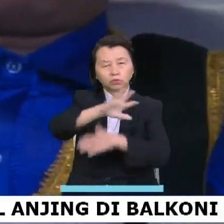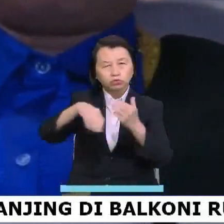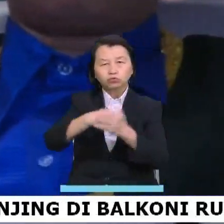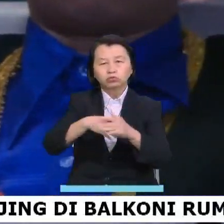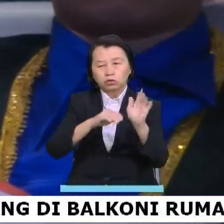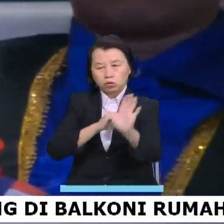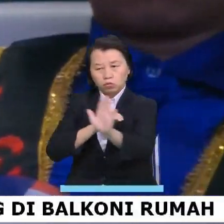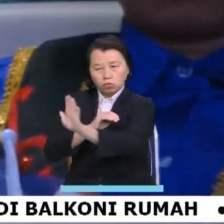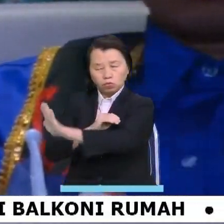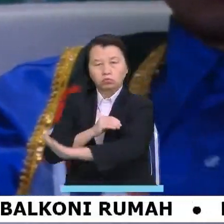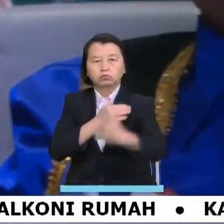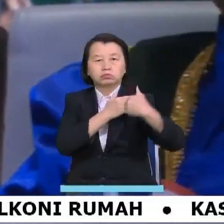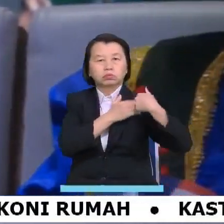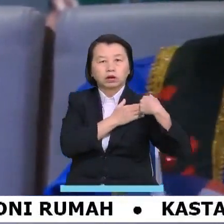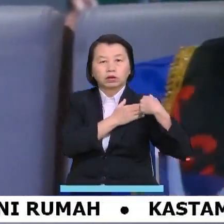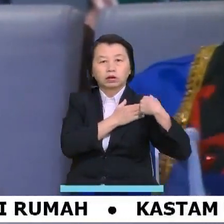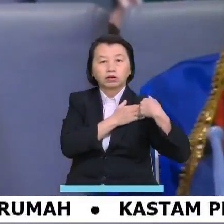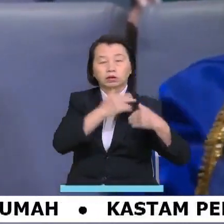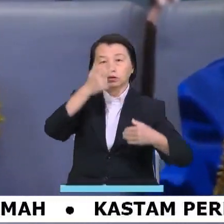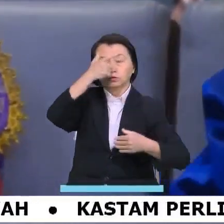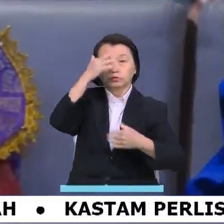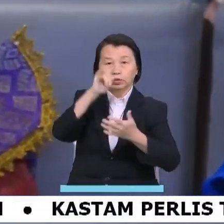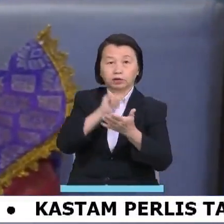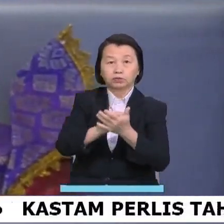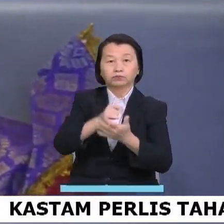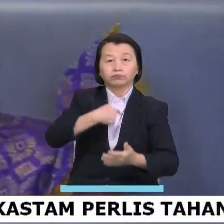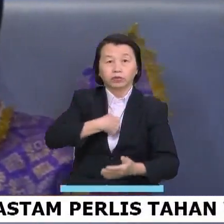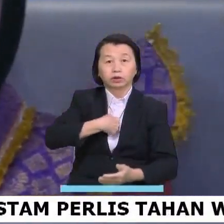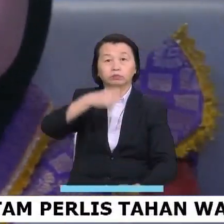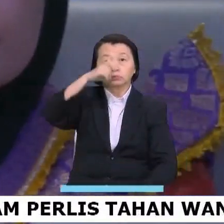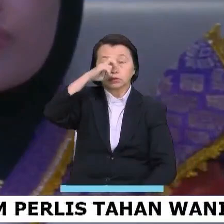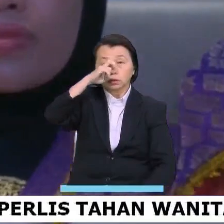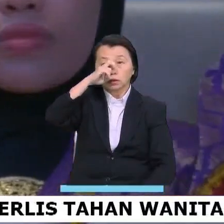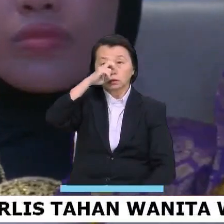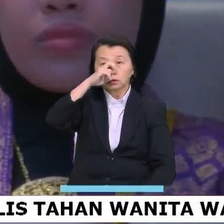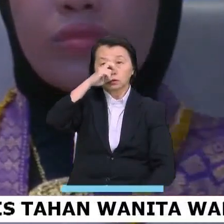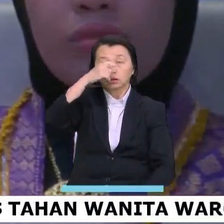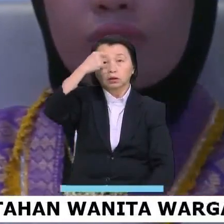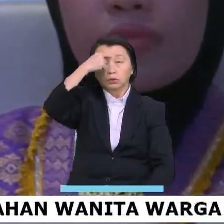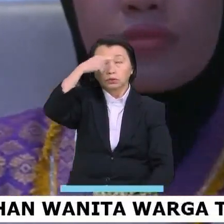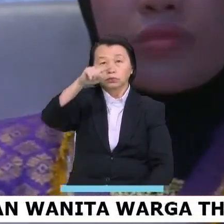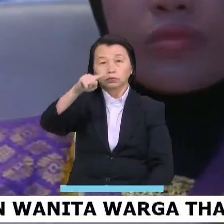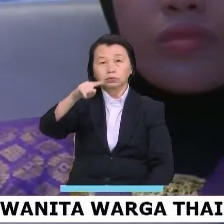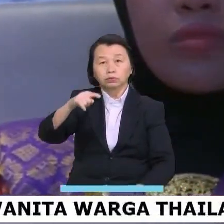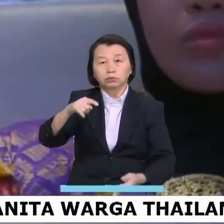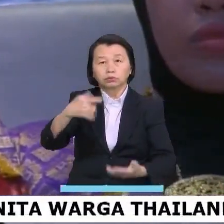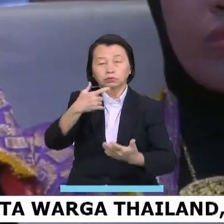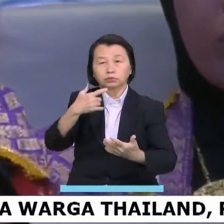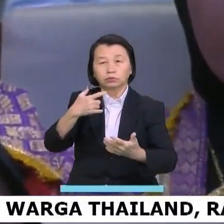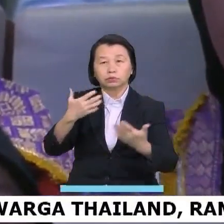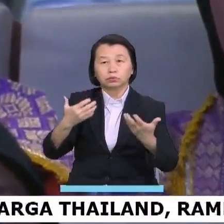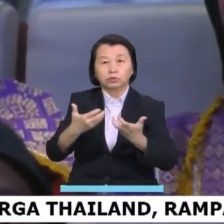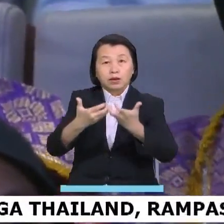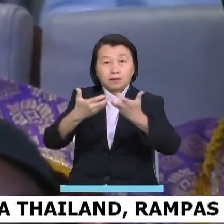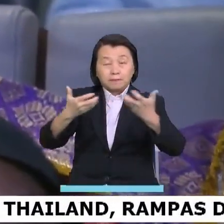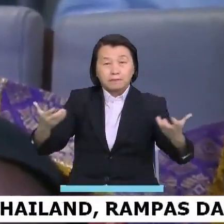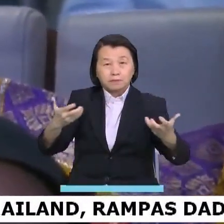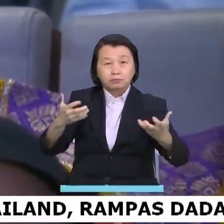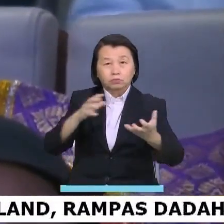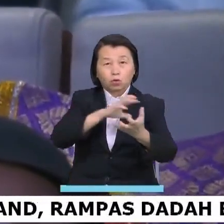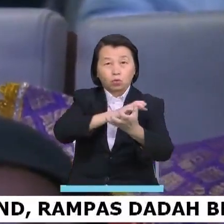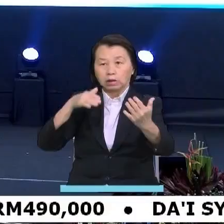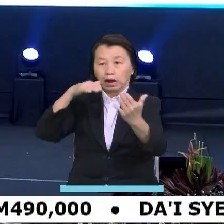of incitement that could divide the people. The government will not tolerate any party that seeks to fuel hatred and violence within the